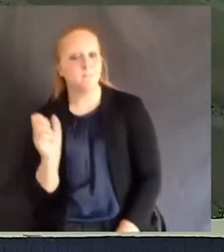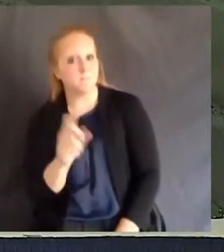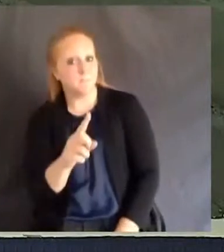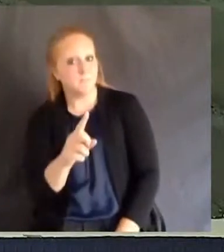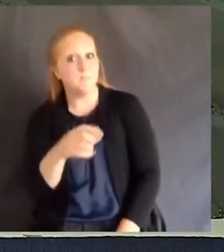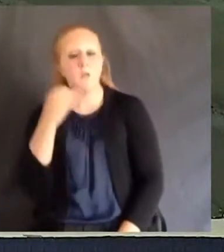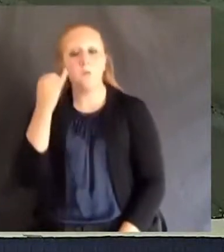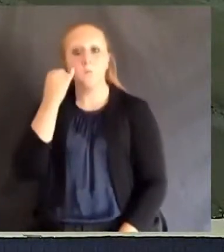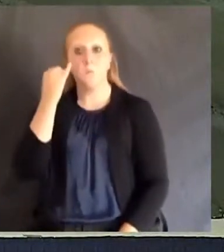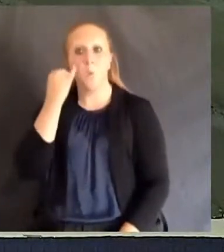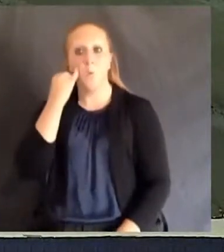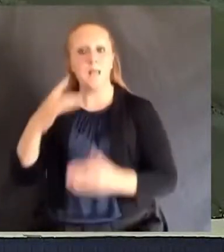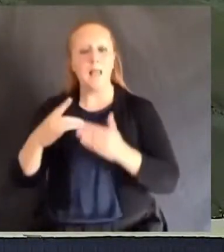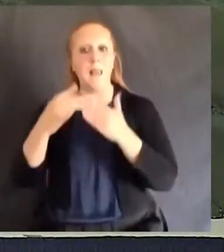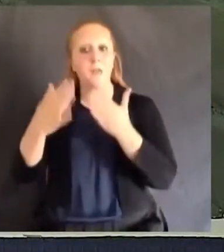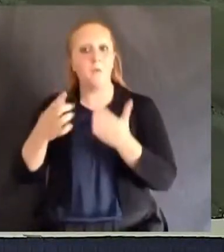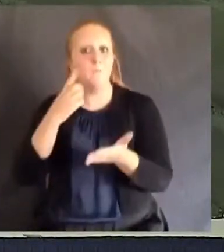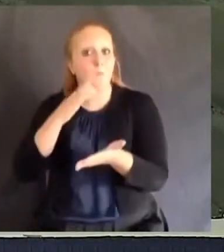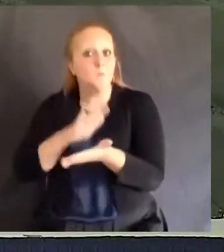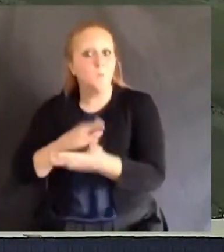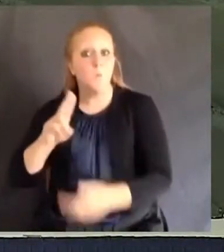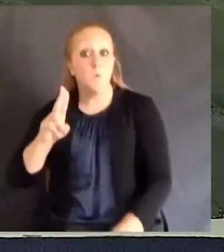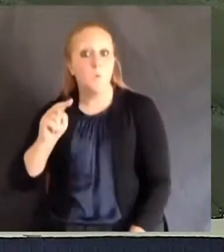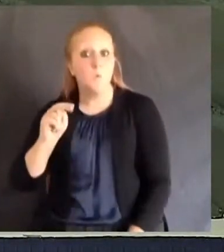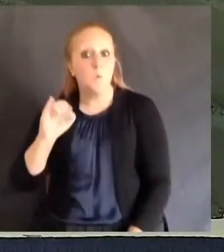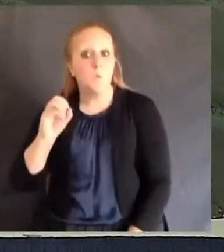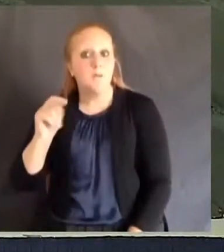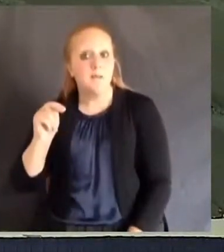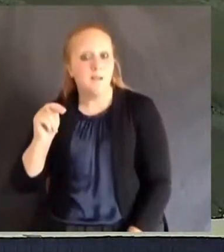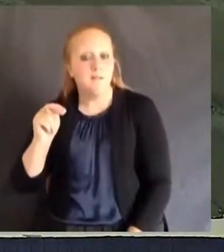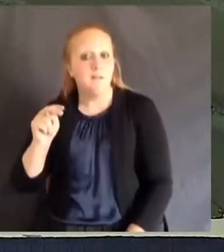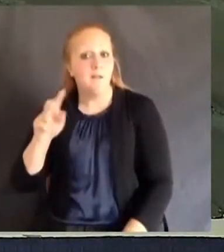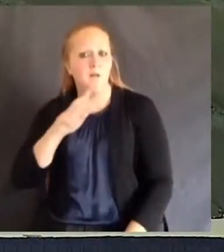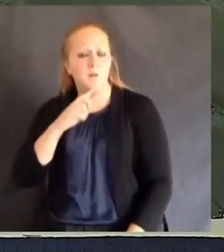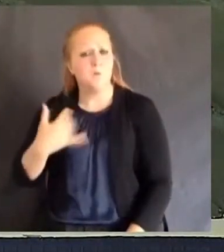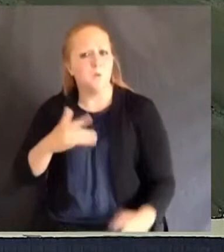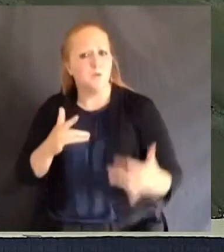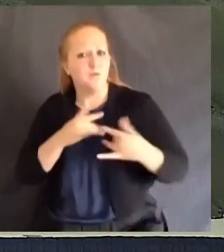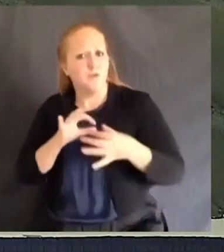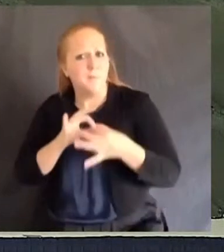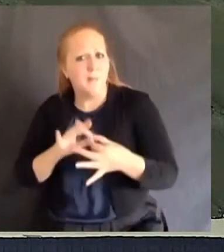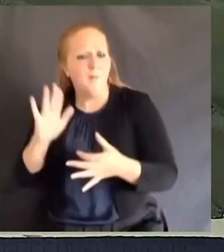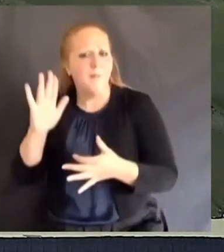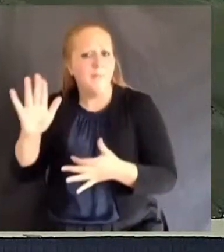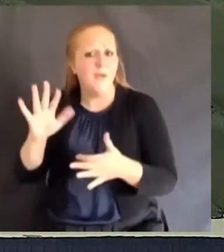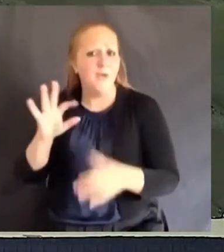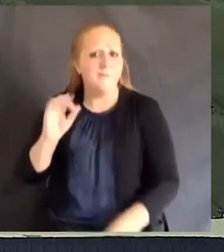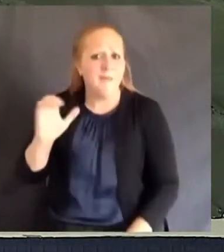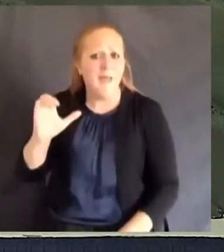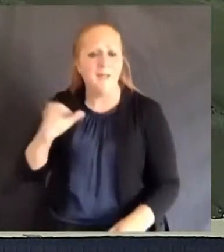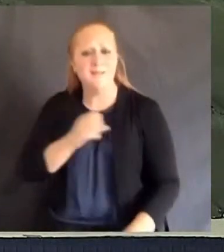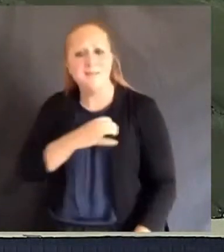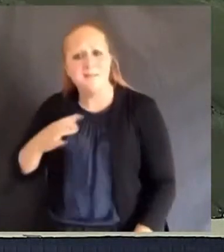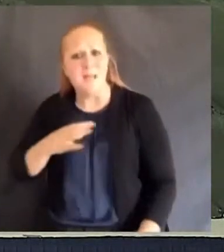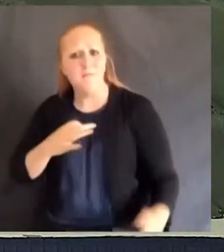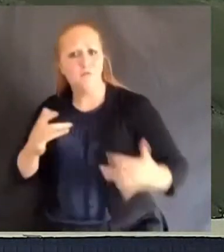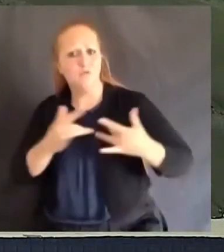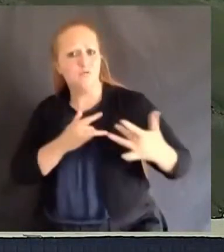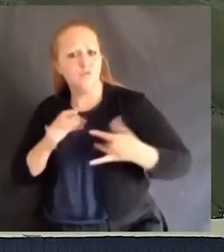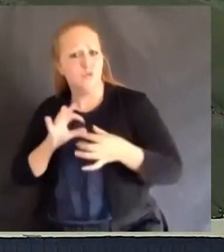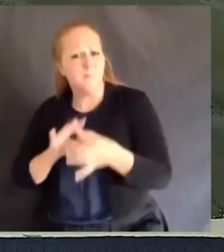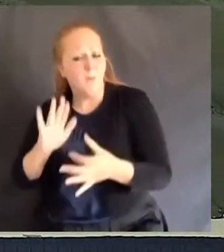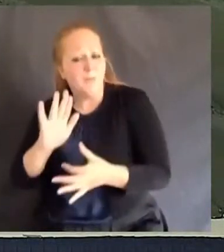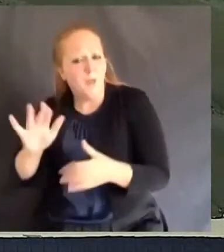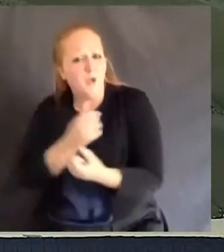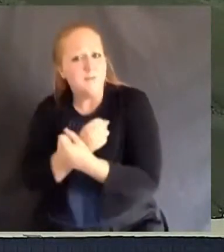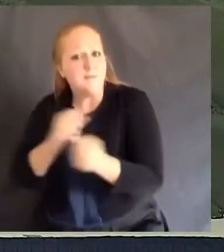leaders who are very concerned about the safety of the buildings for their teachers? They've expressed concerns and say maybe they don't want to